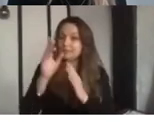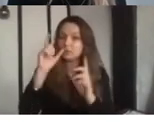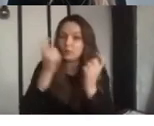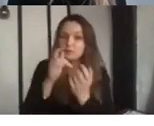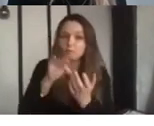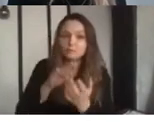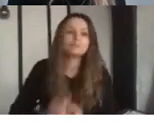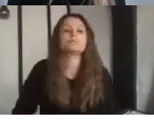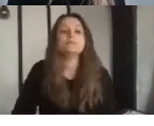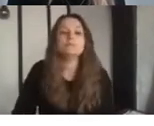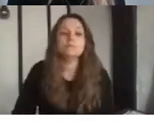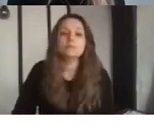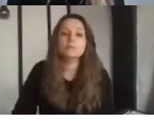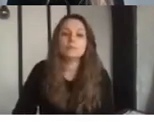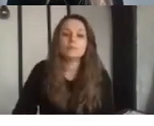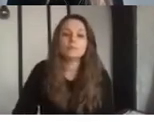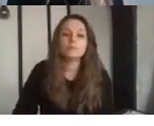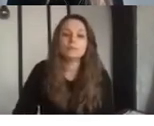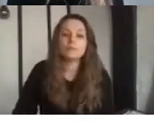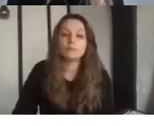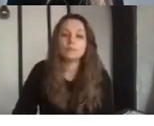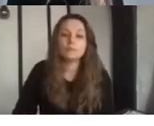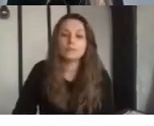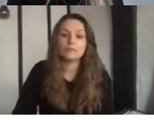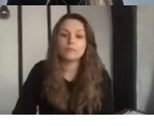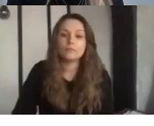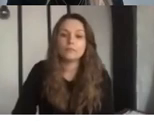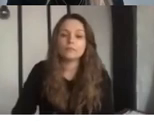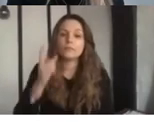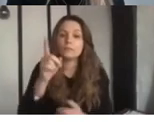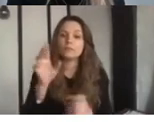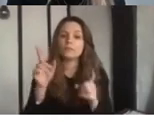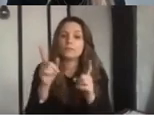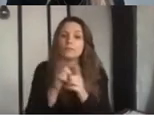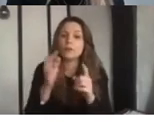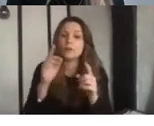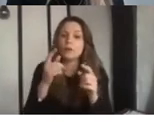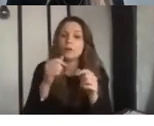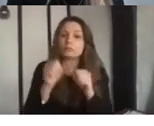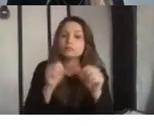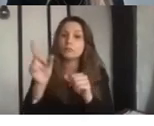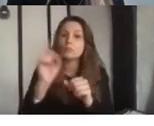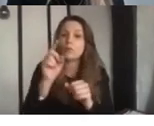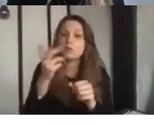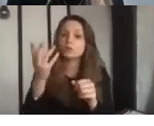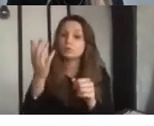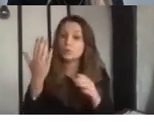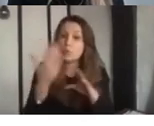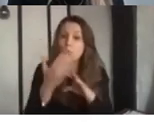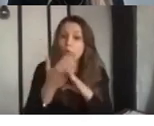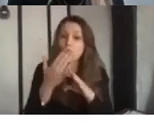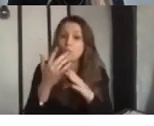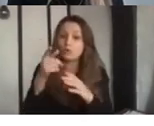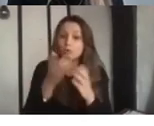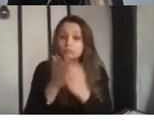So the progression routes include the world of work has become increasingly competitive and the necessity of proof of